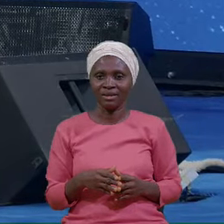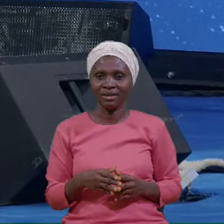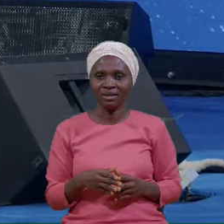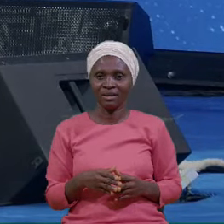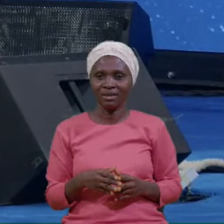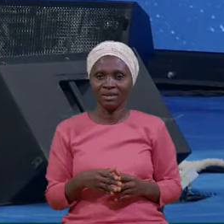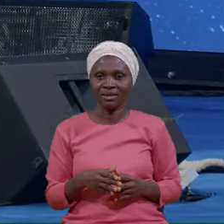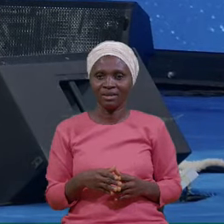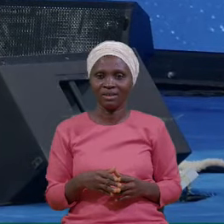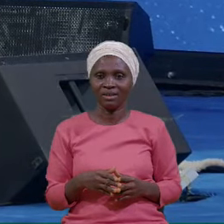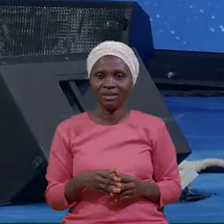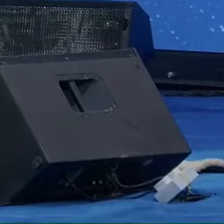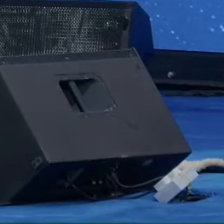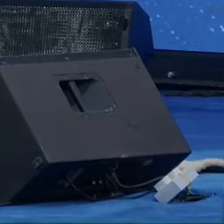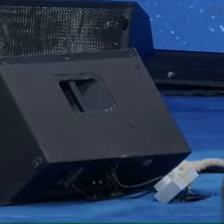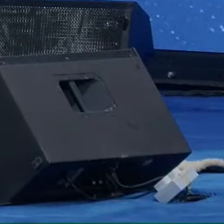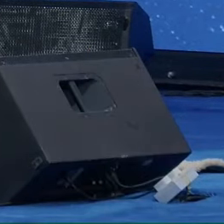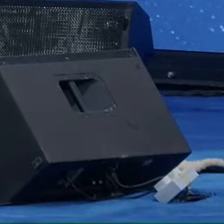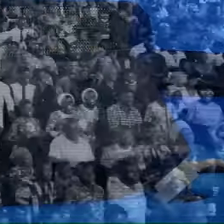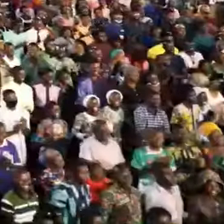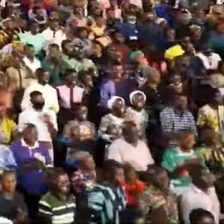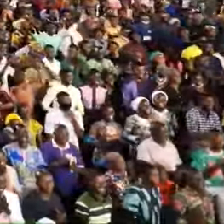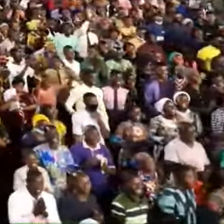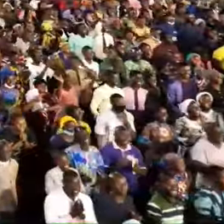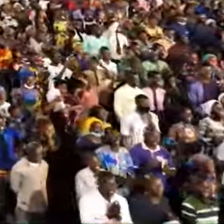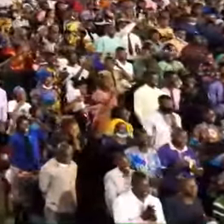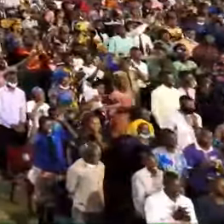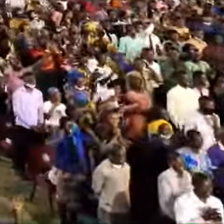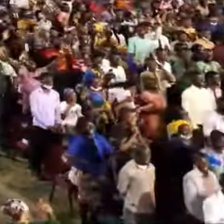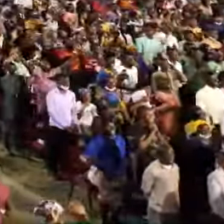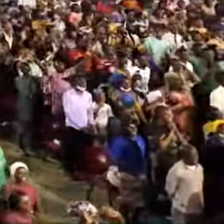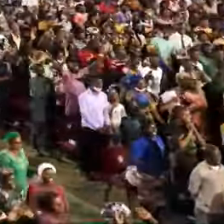thank you Pastor everybody praise the Lord